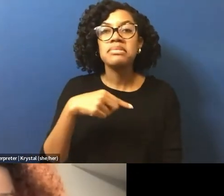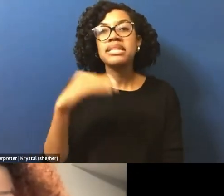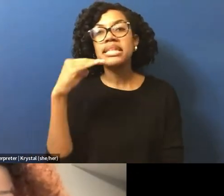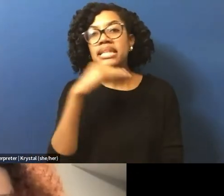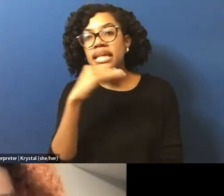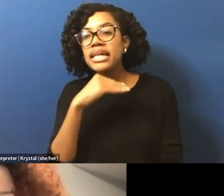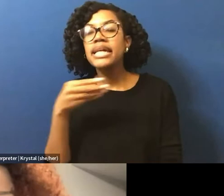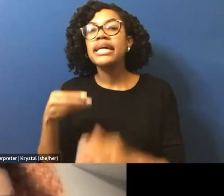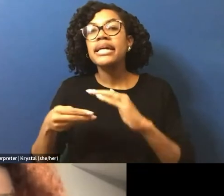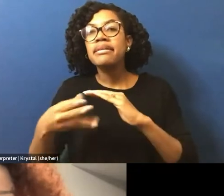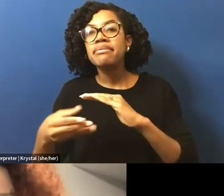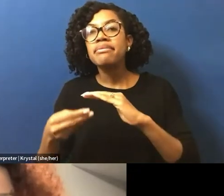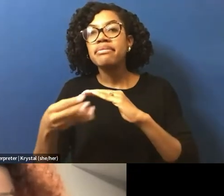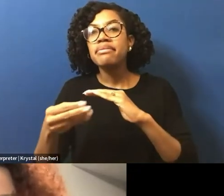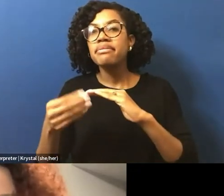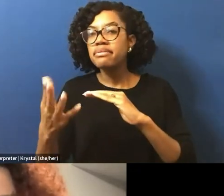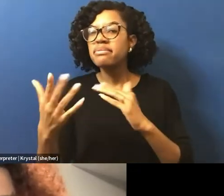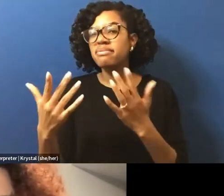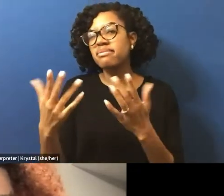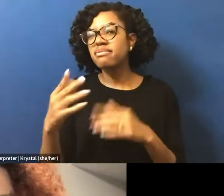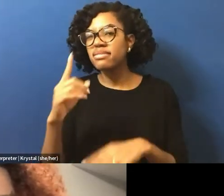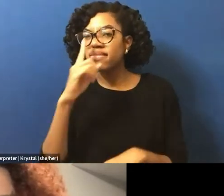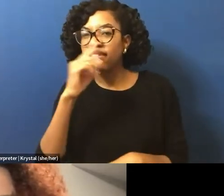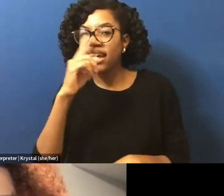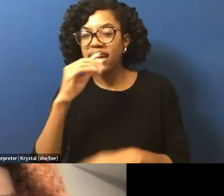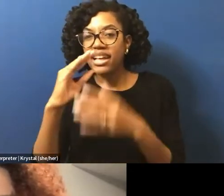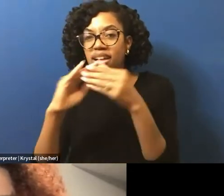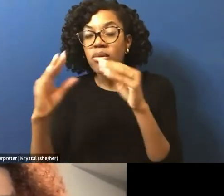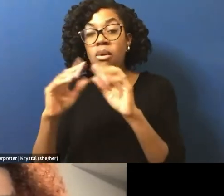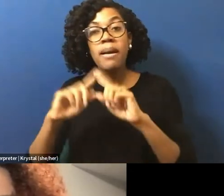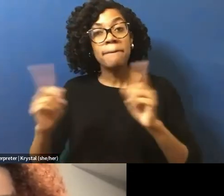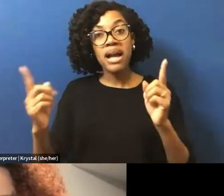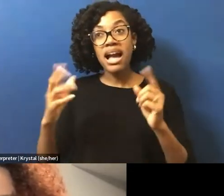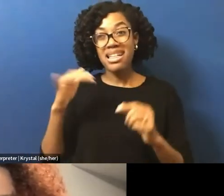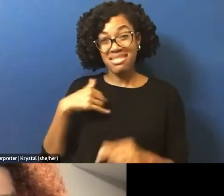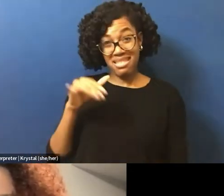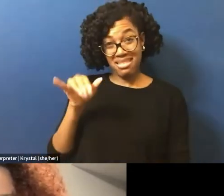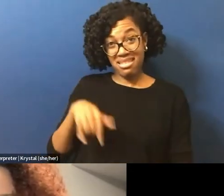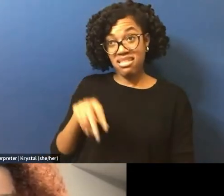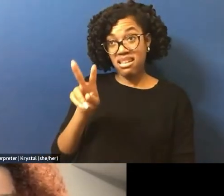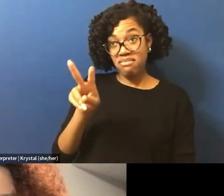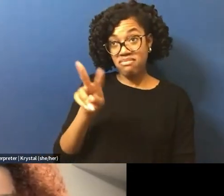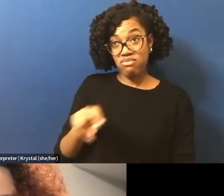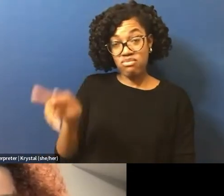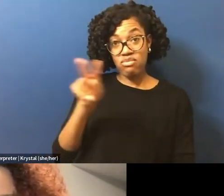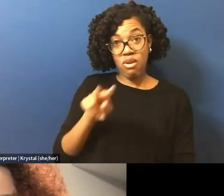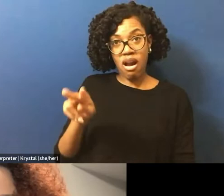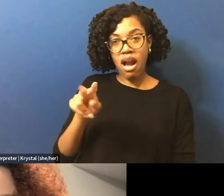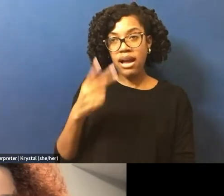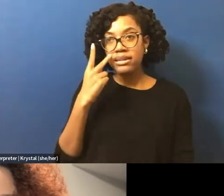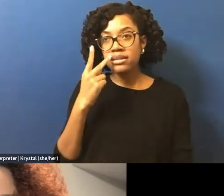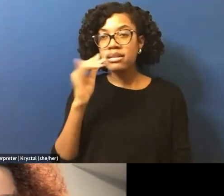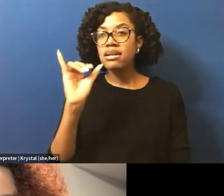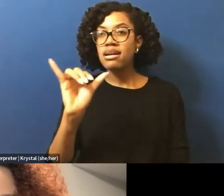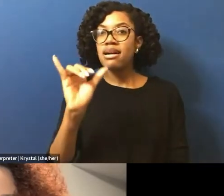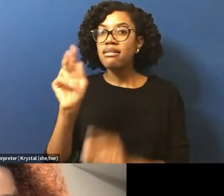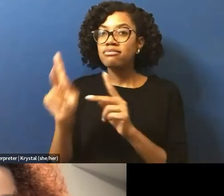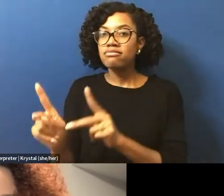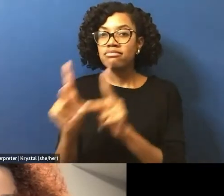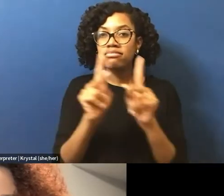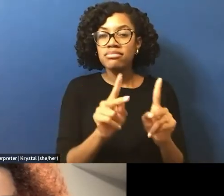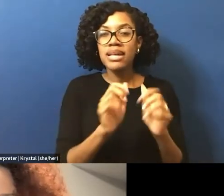semi-reality, etc. But what it is kind of a template for how we show up culturally, how we show